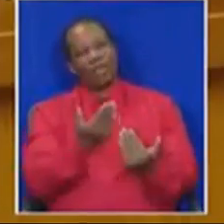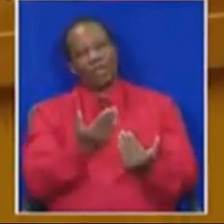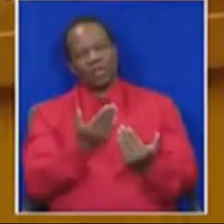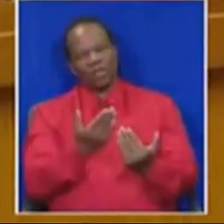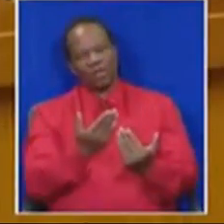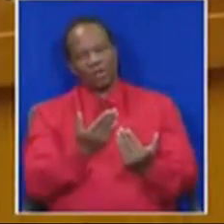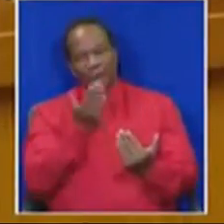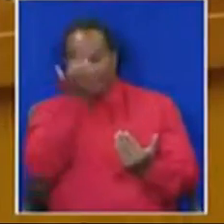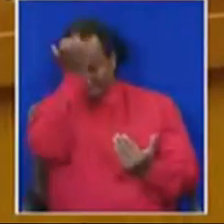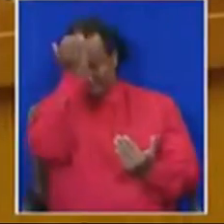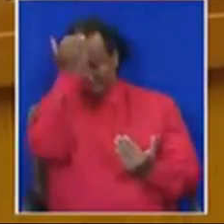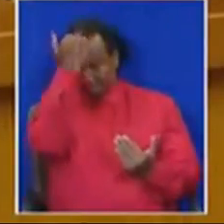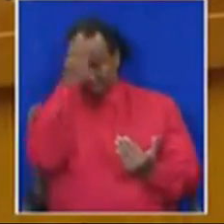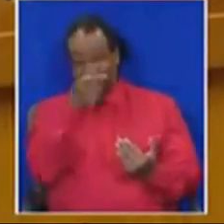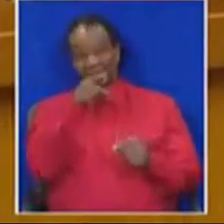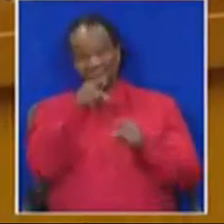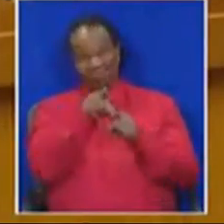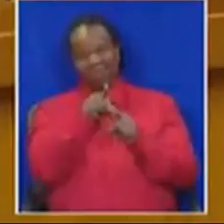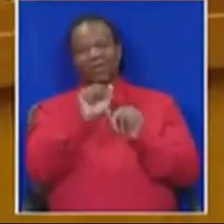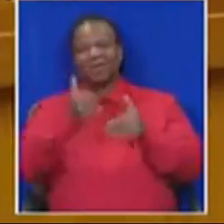for the service to this nation